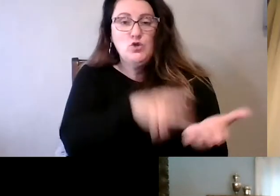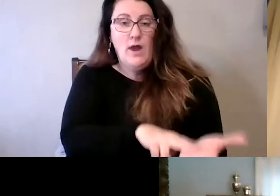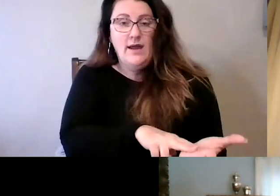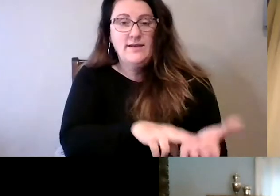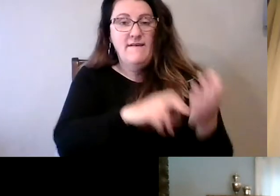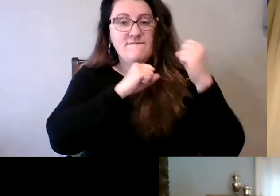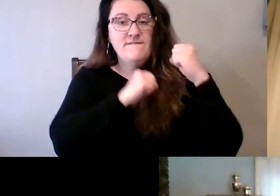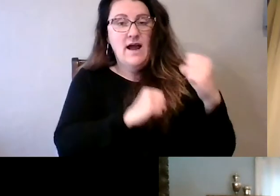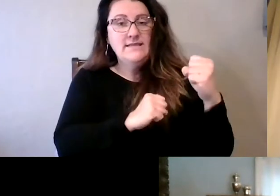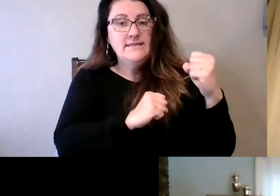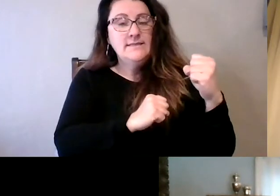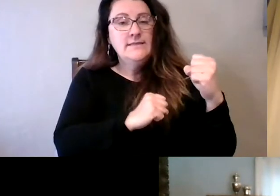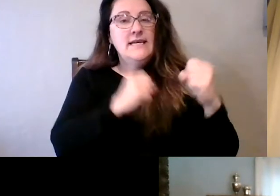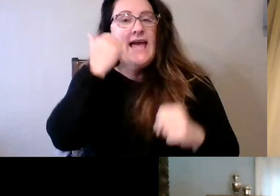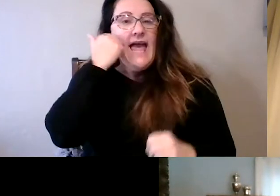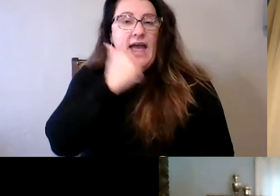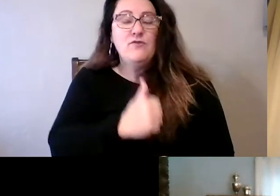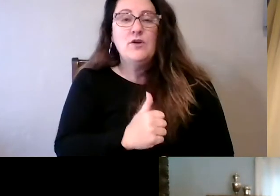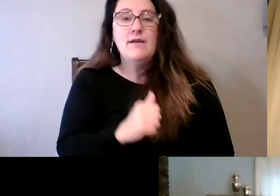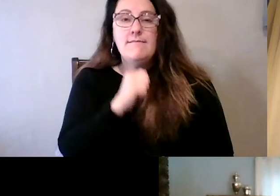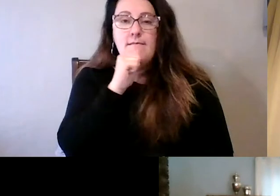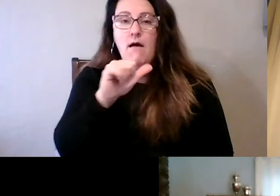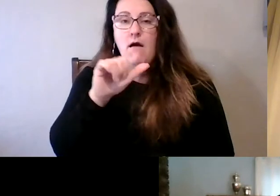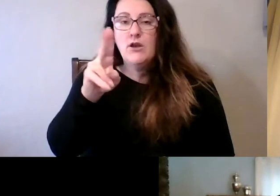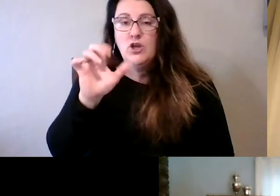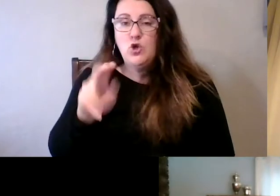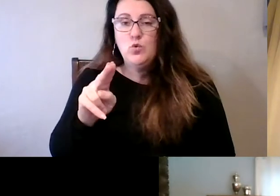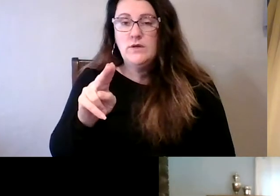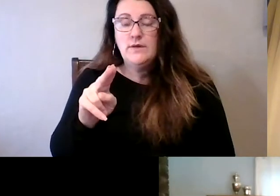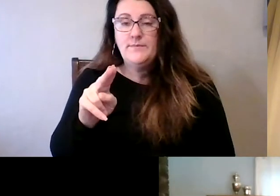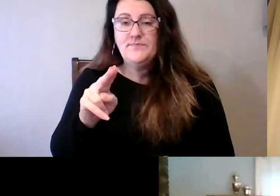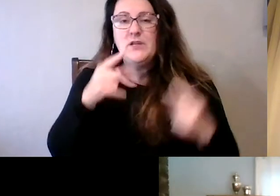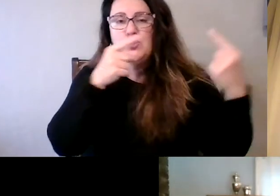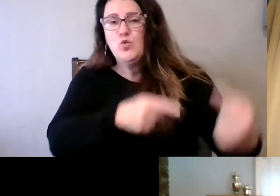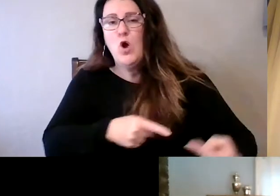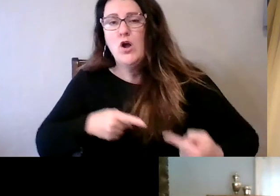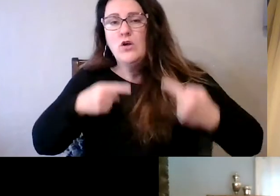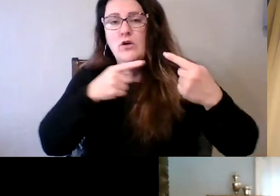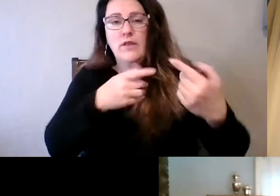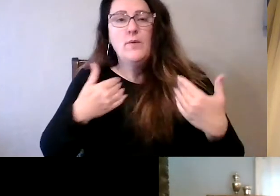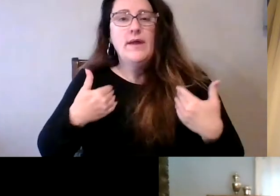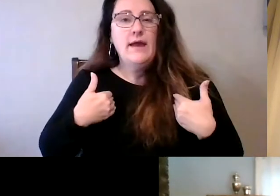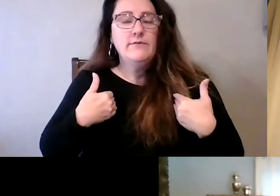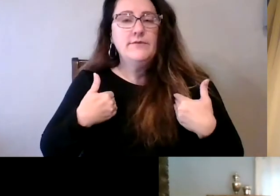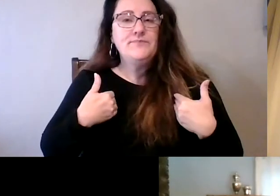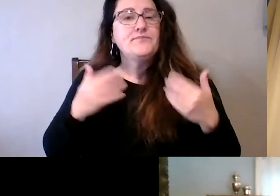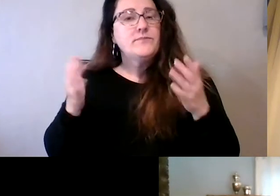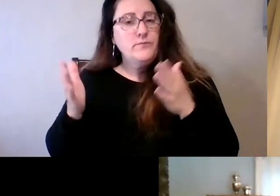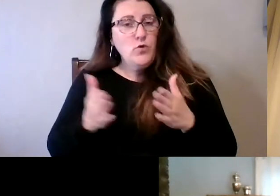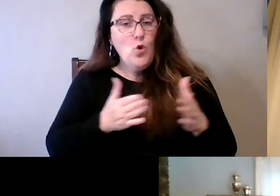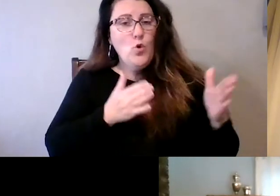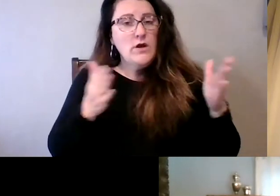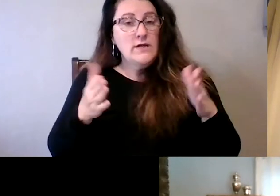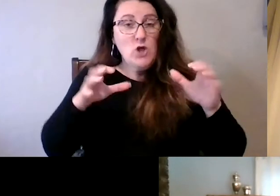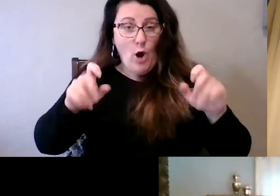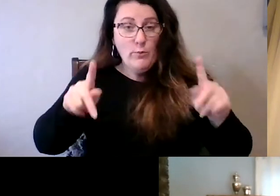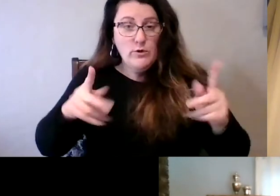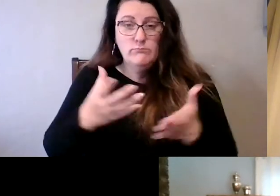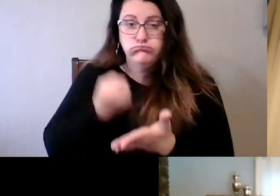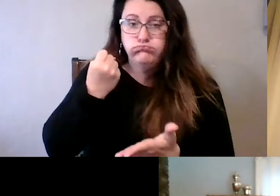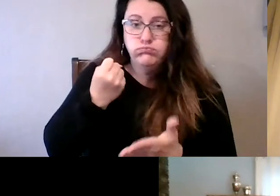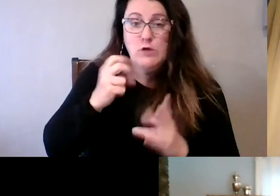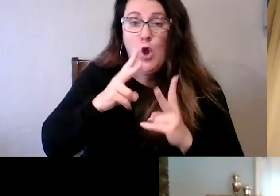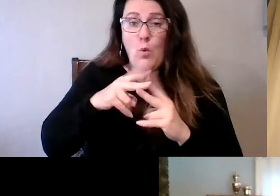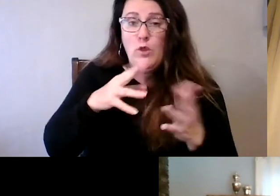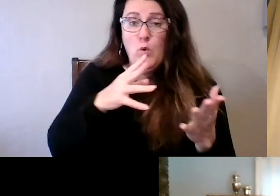fight, every single non-union struggle that we have is an organizing opportunity. Whether we